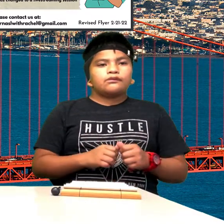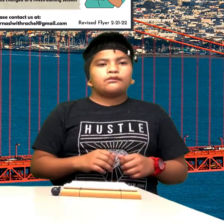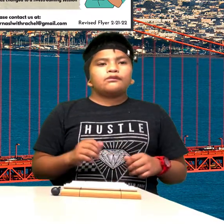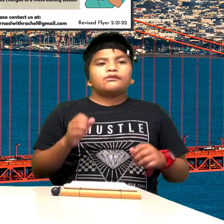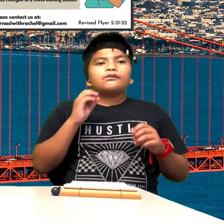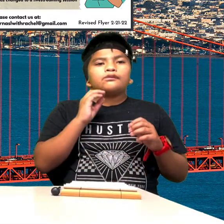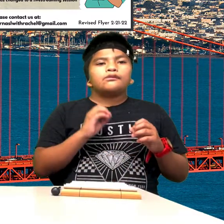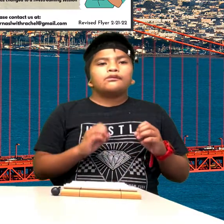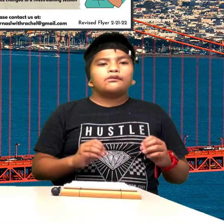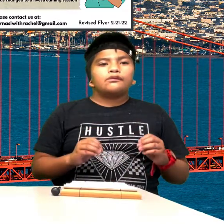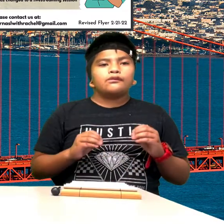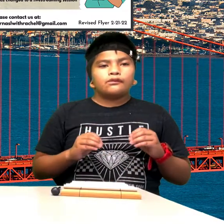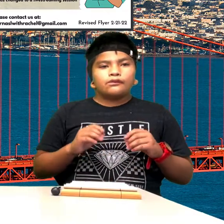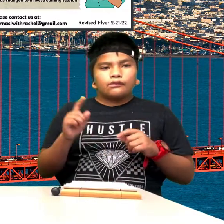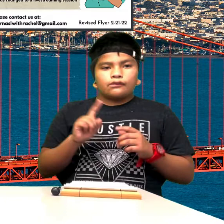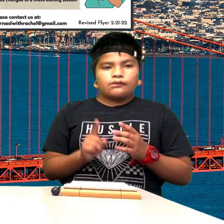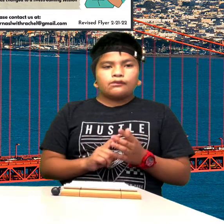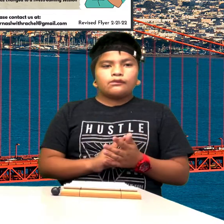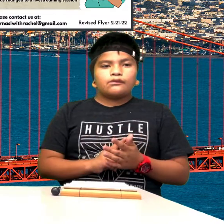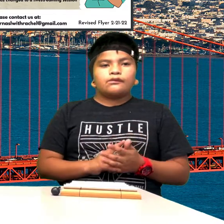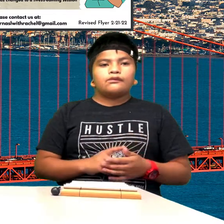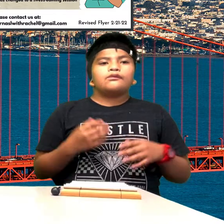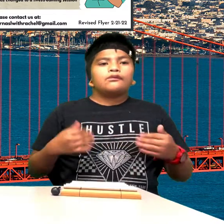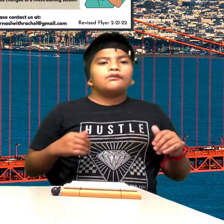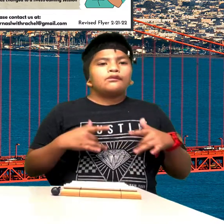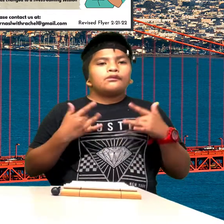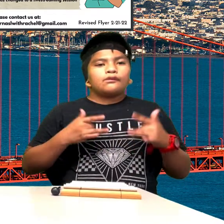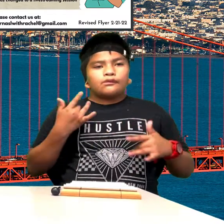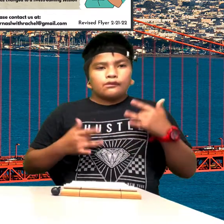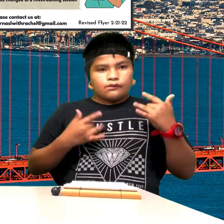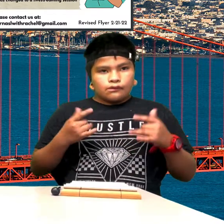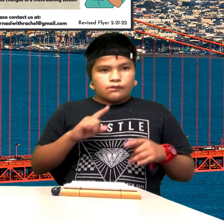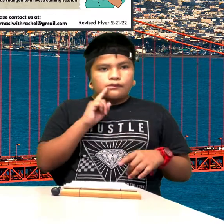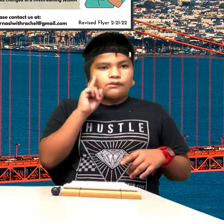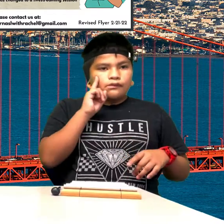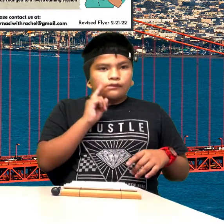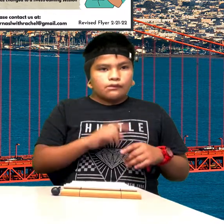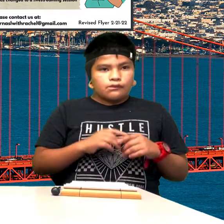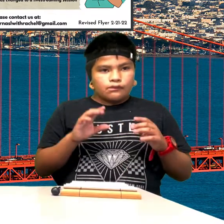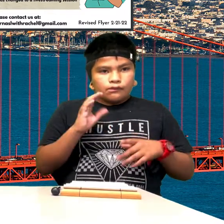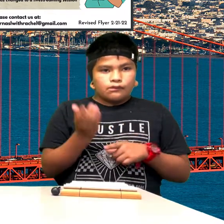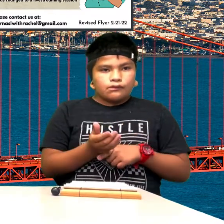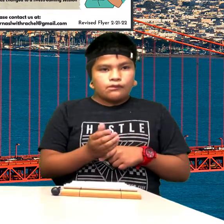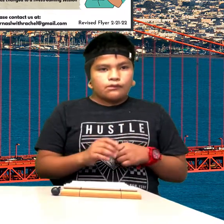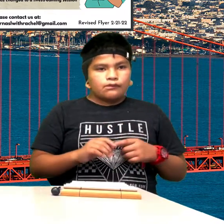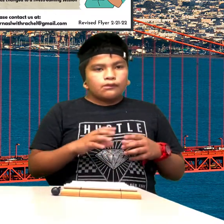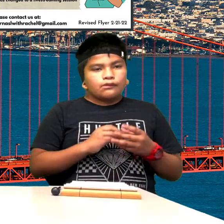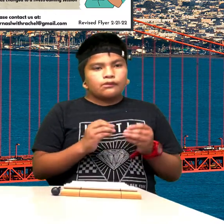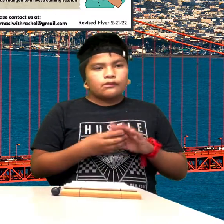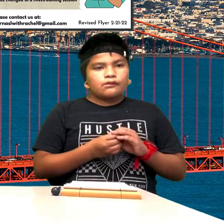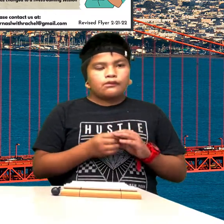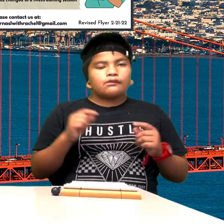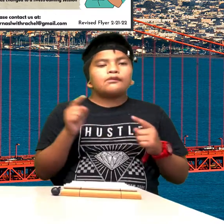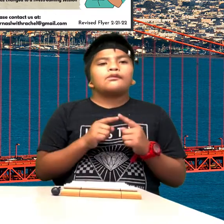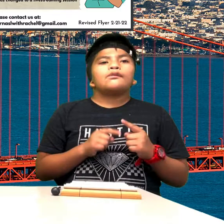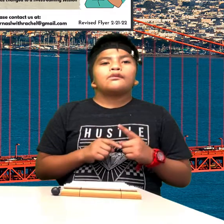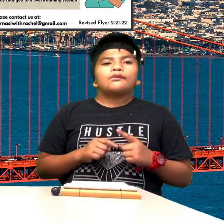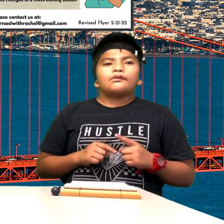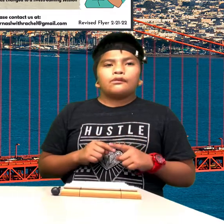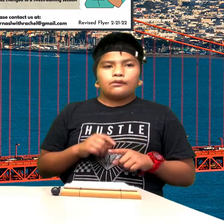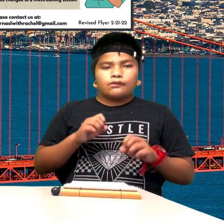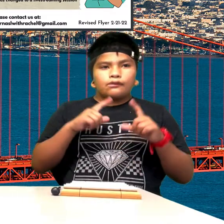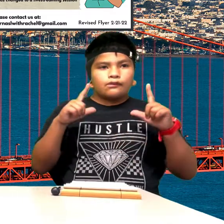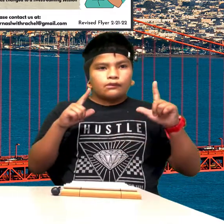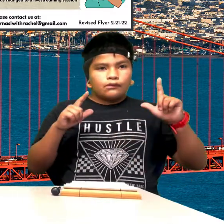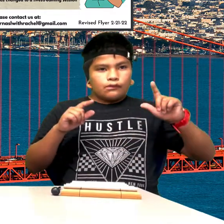hour of American Sign Language, deaf culture, stories, and facts. The link to the live stream is on the Raymond Temple School website.